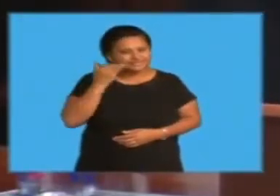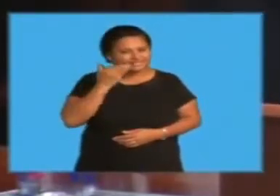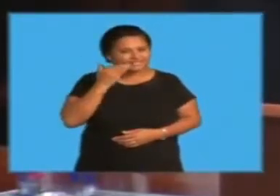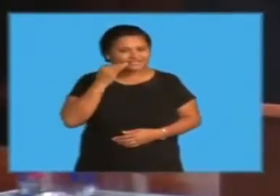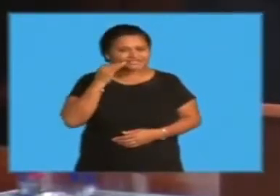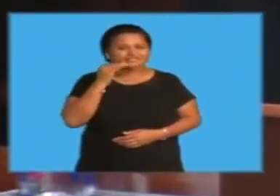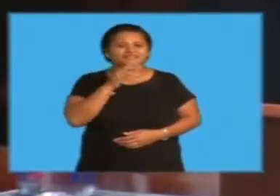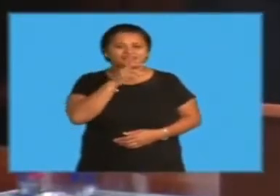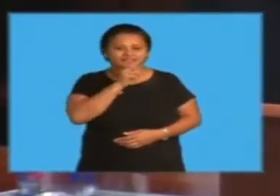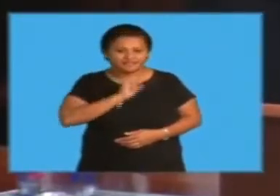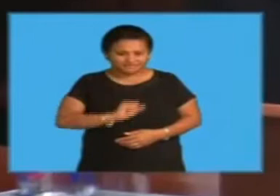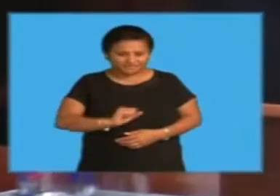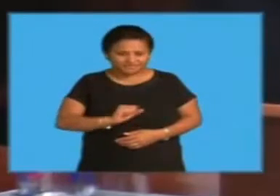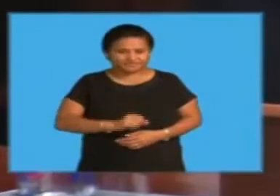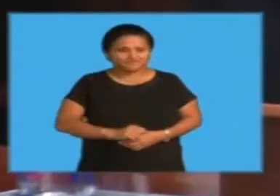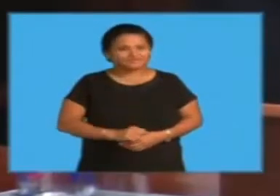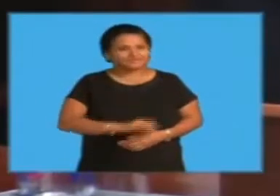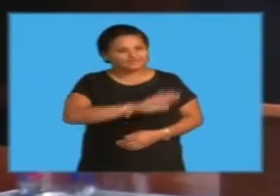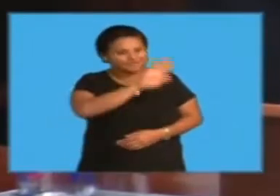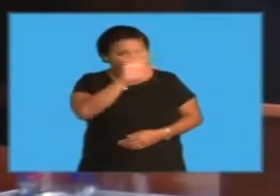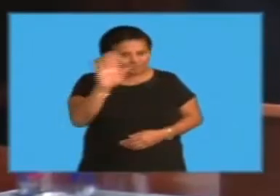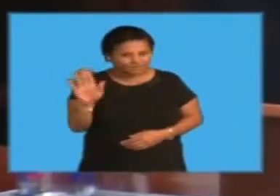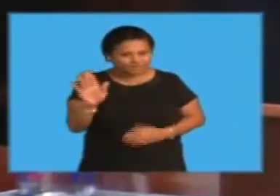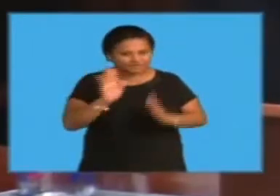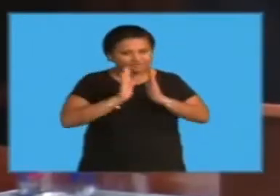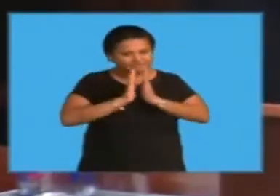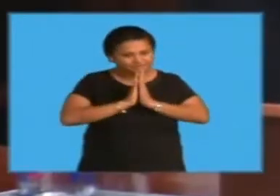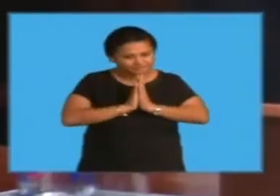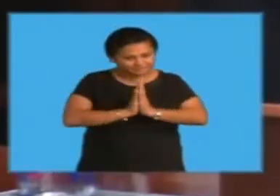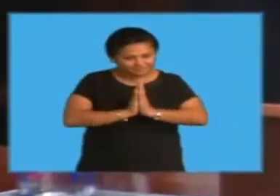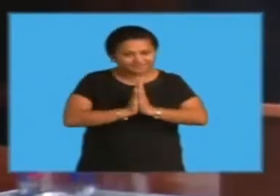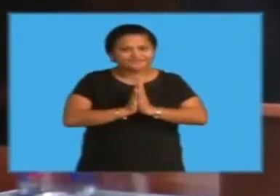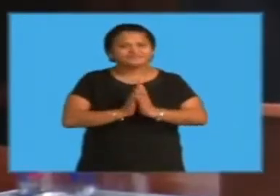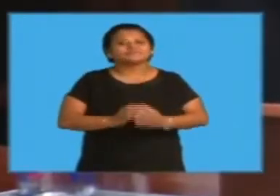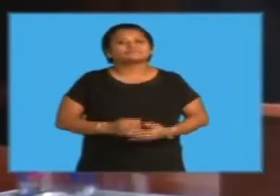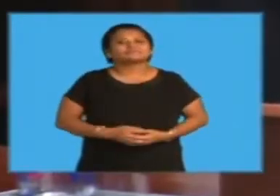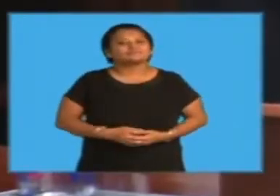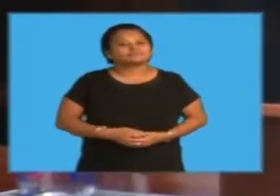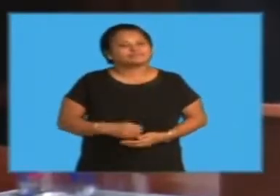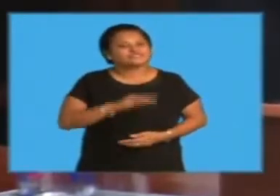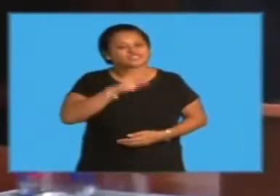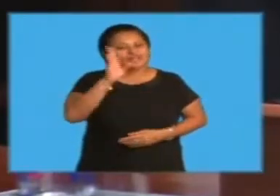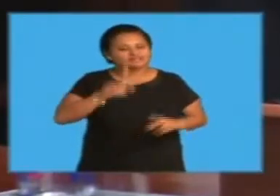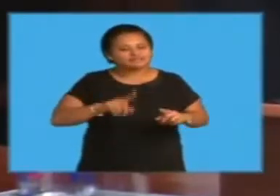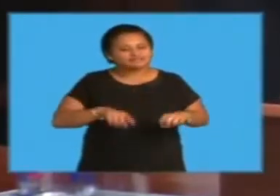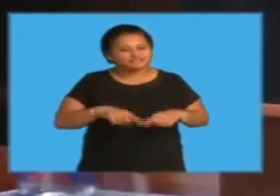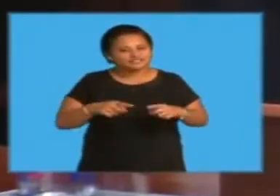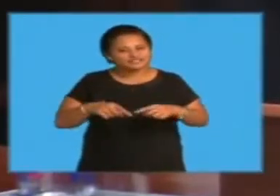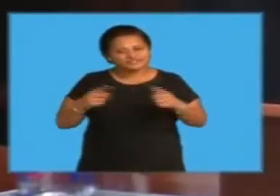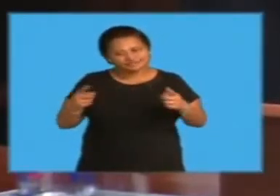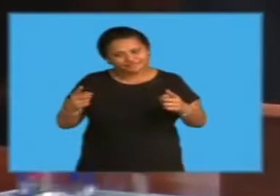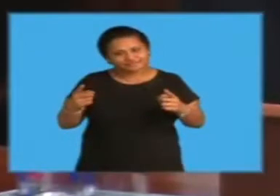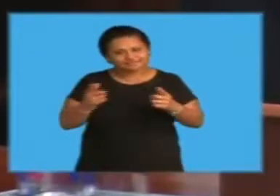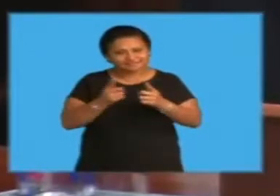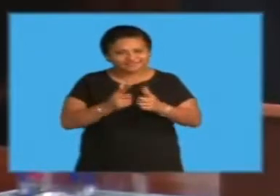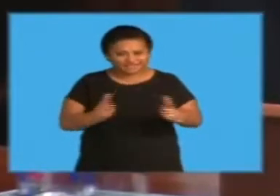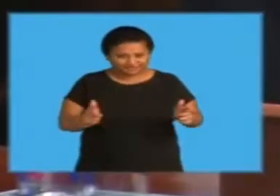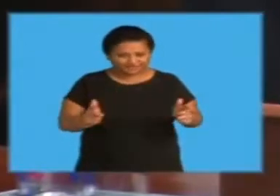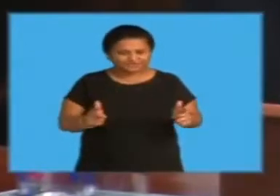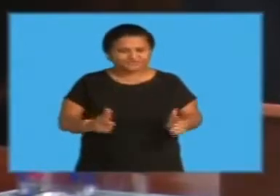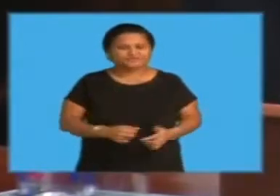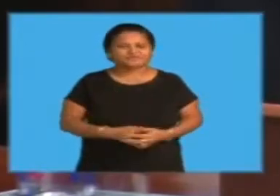Sambul Naka, Namaste, Assalamu alaikum, ni hao, Noai Maori, and a very good morning to you all.